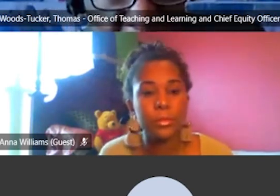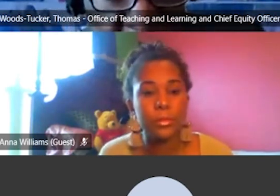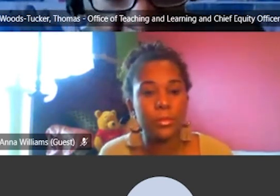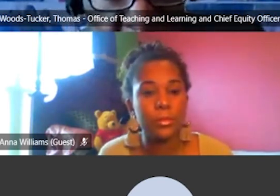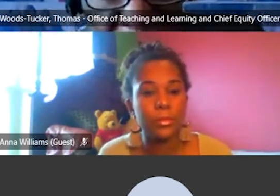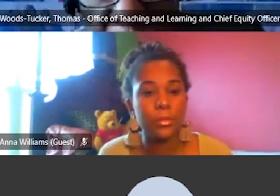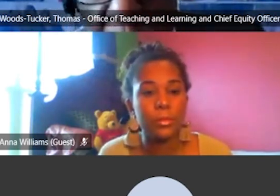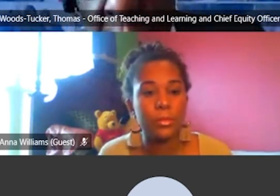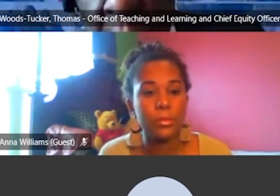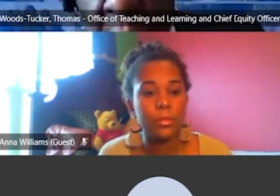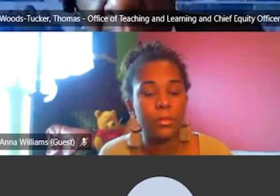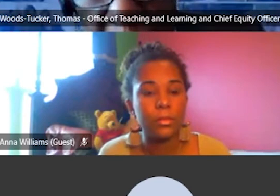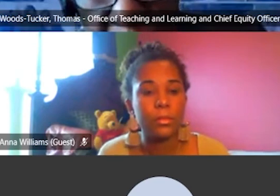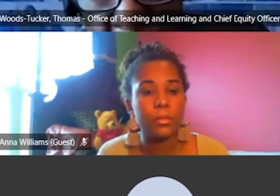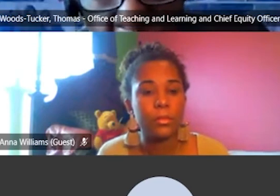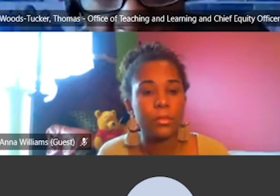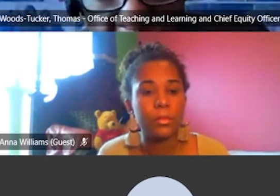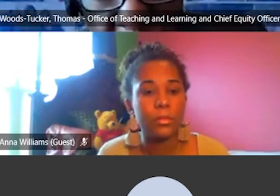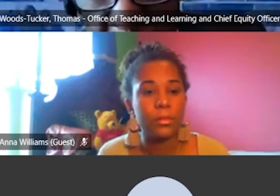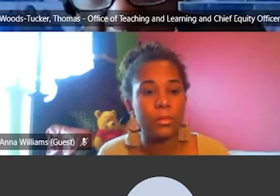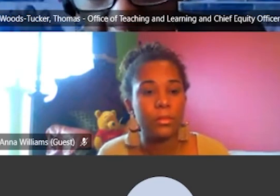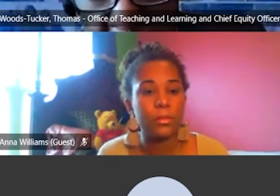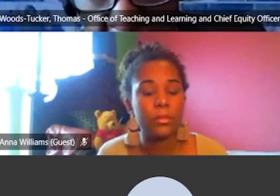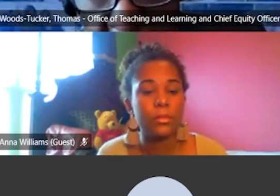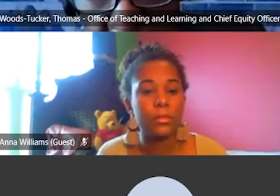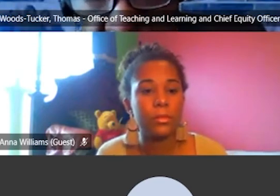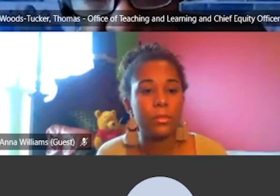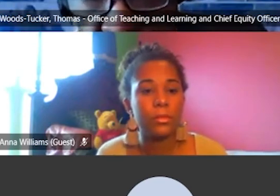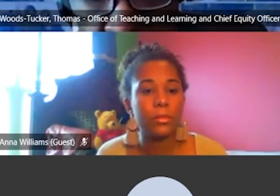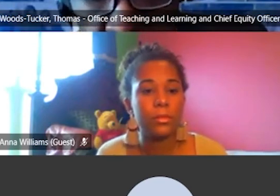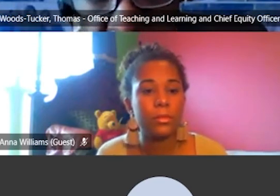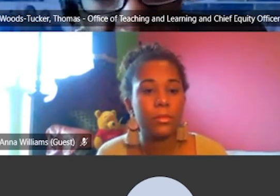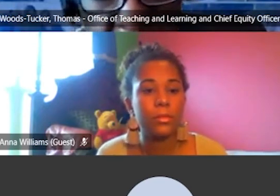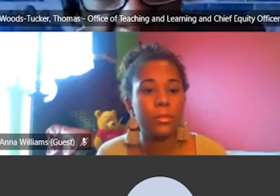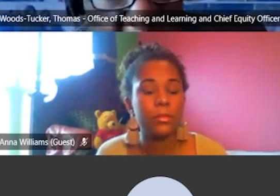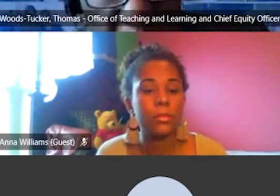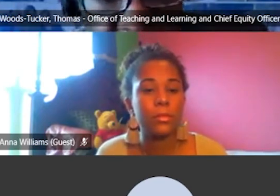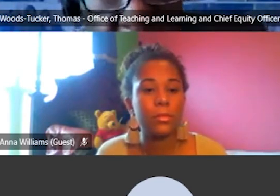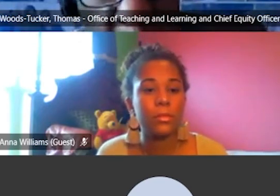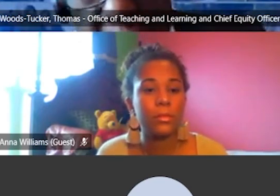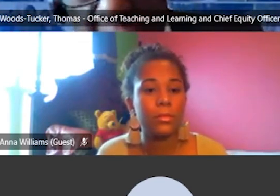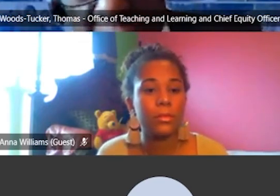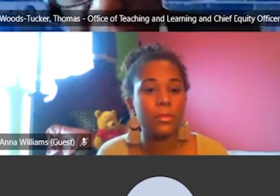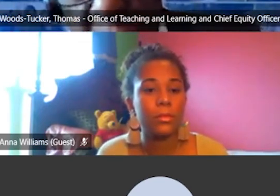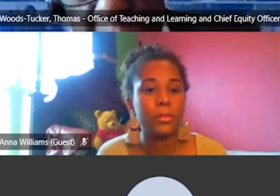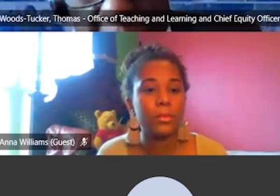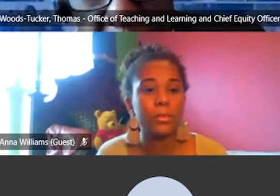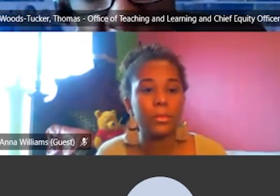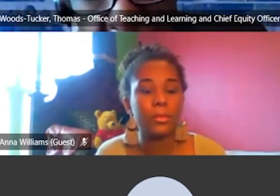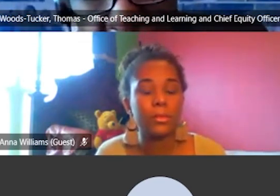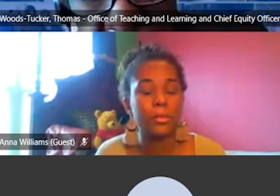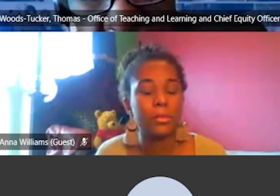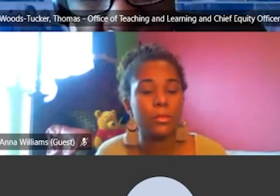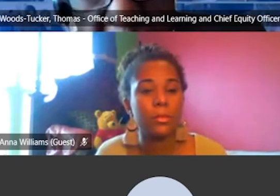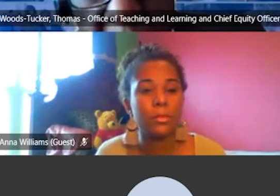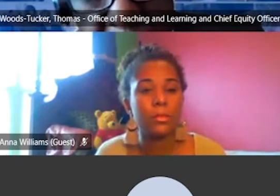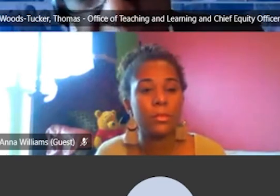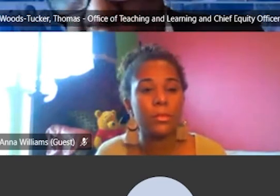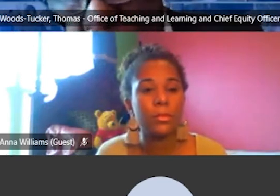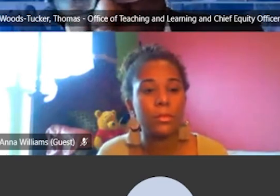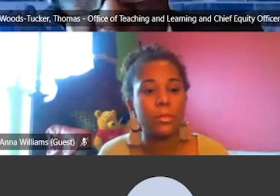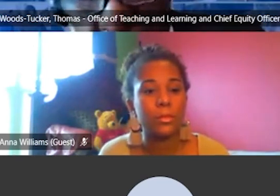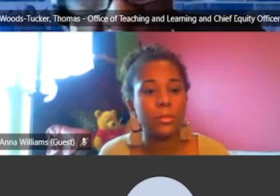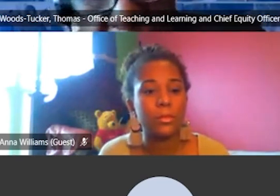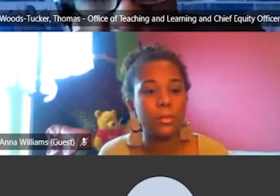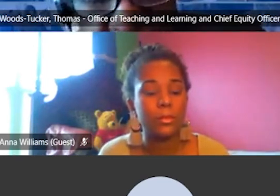Mrs. Tapman mentioned, this is certainly at the top of probably one of the top 2 or 3 things at the top,